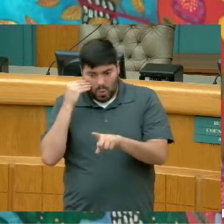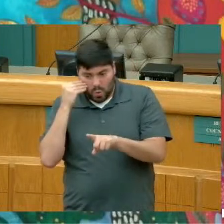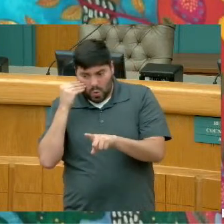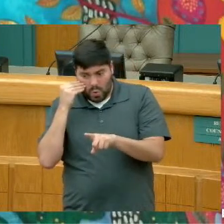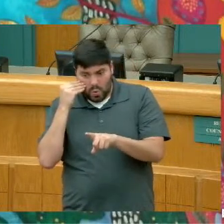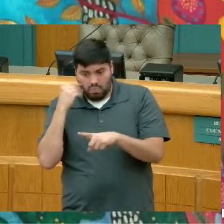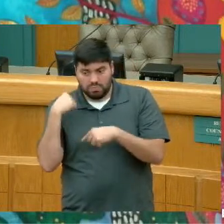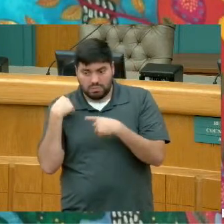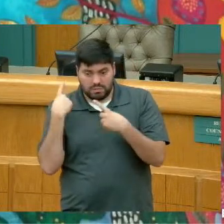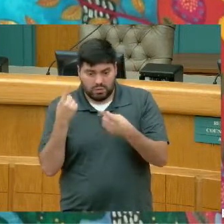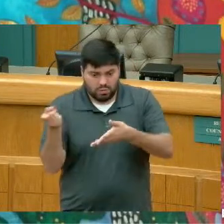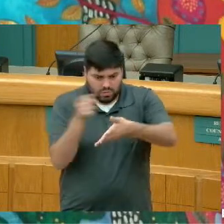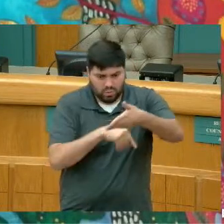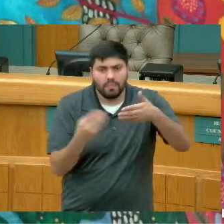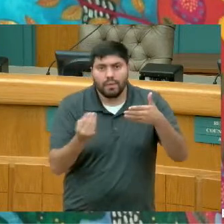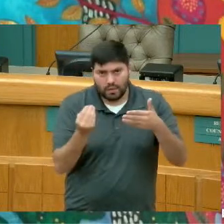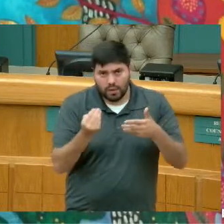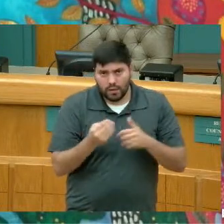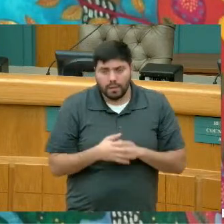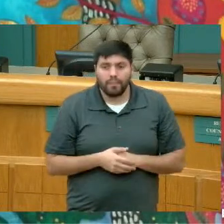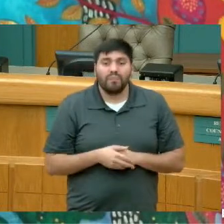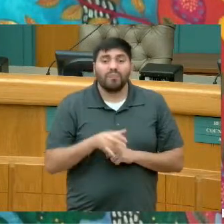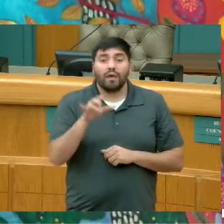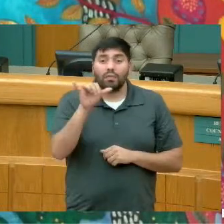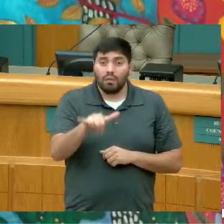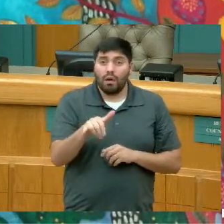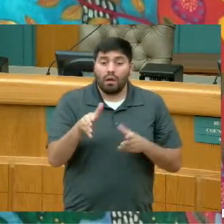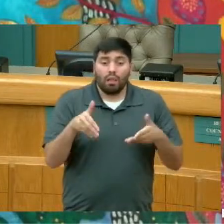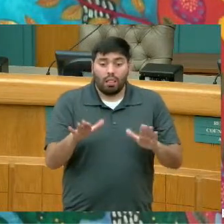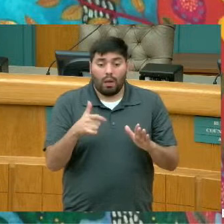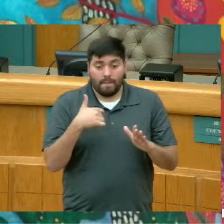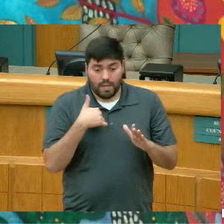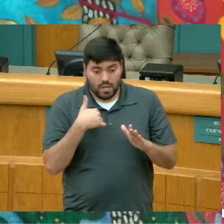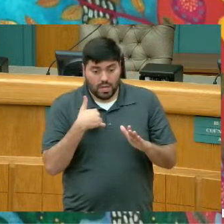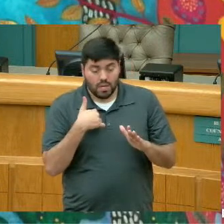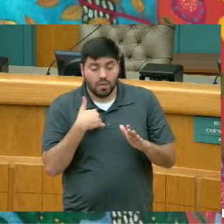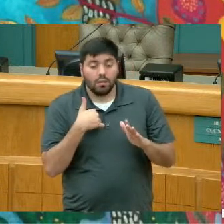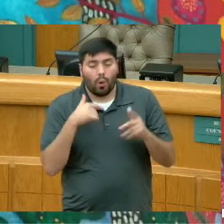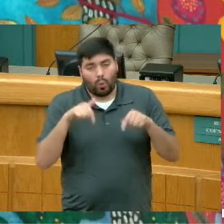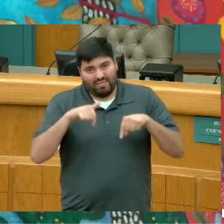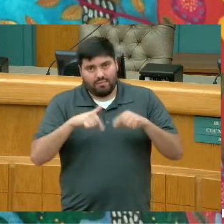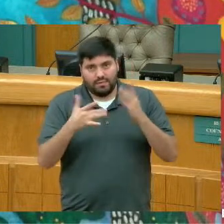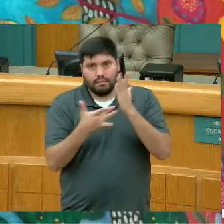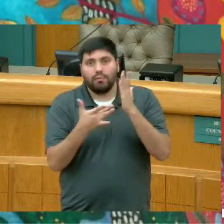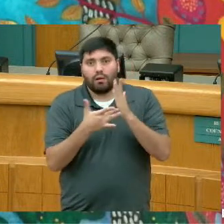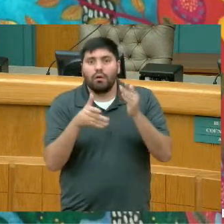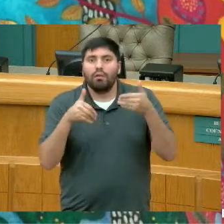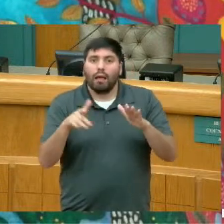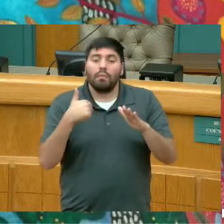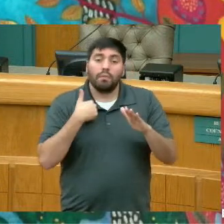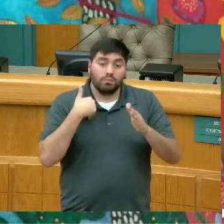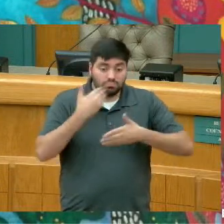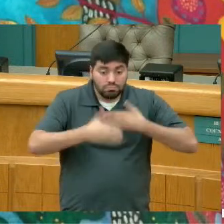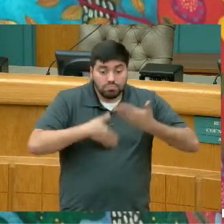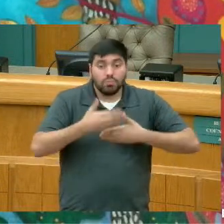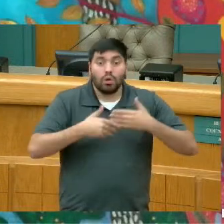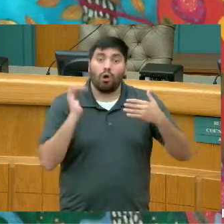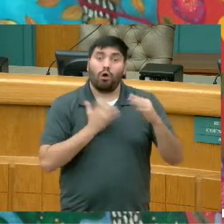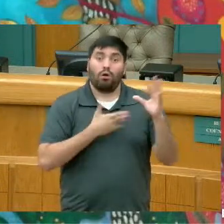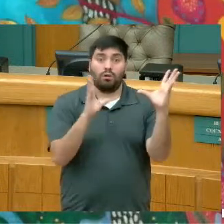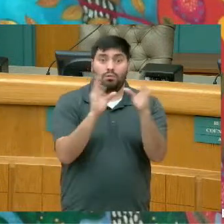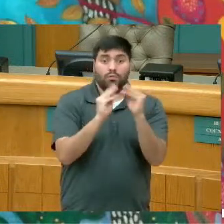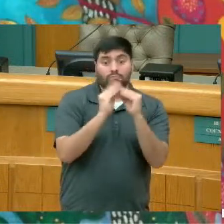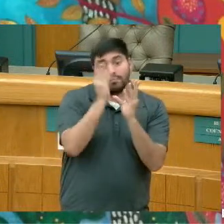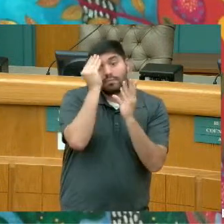then. It's an opportunity that gives me, technology gives me the opportunity to be able to continue our